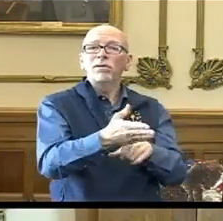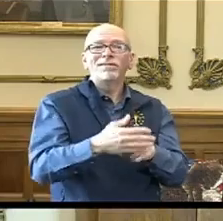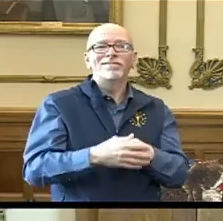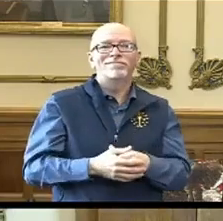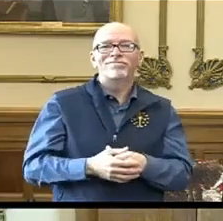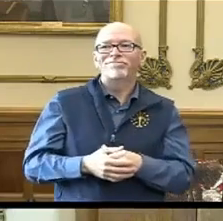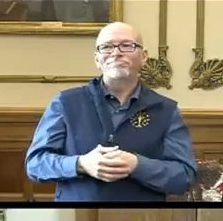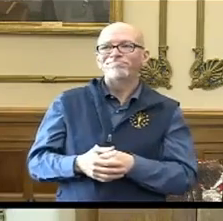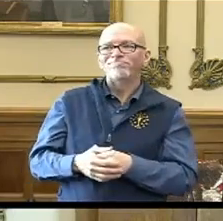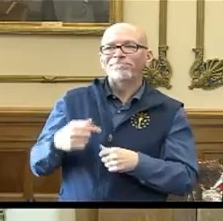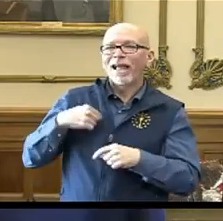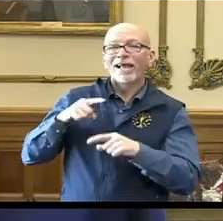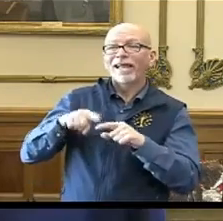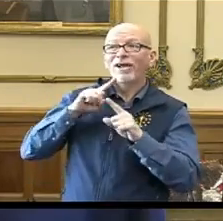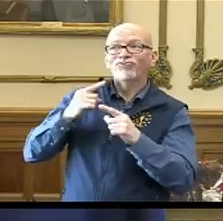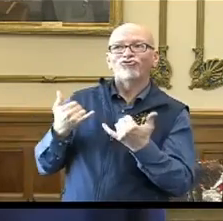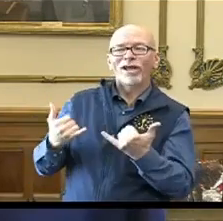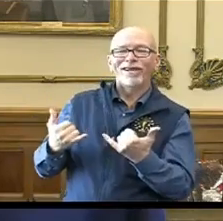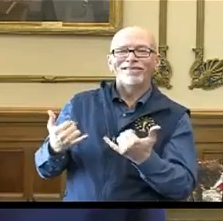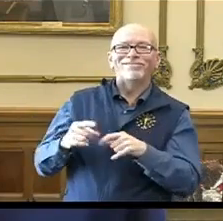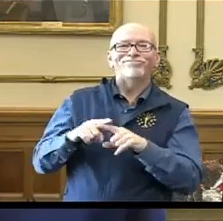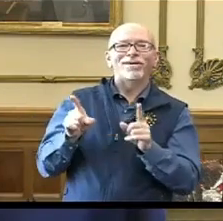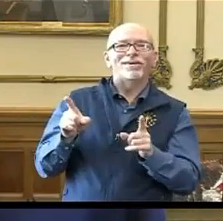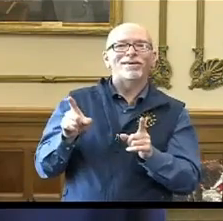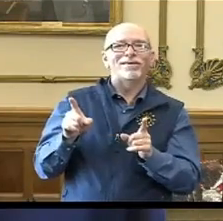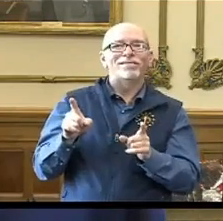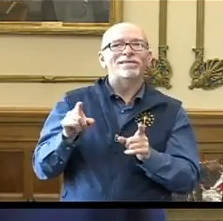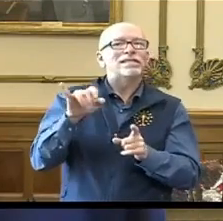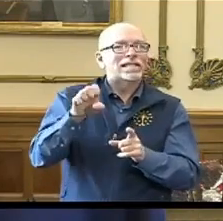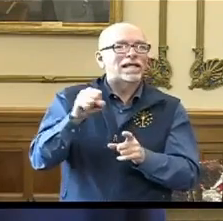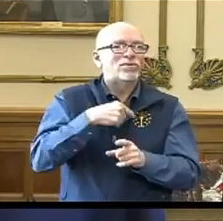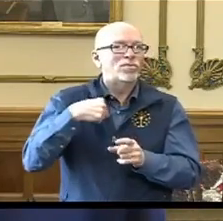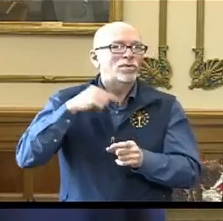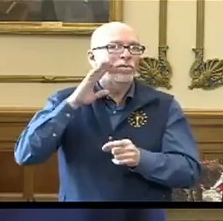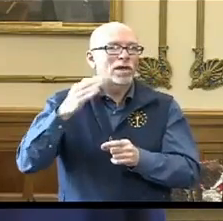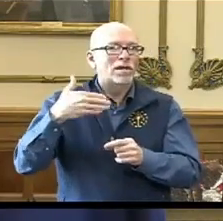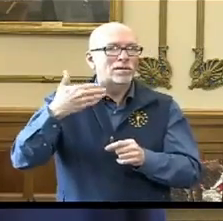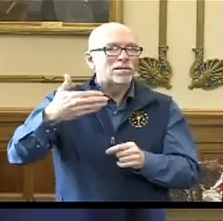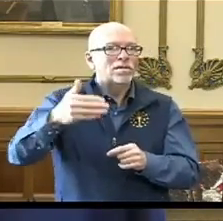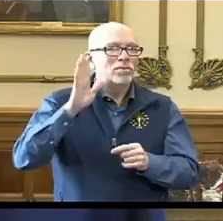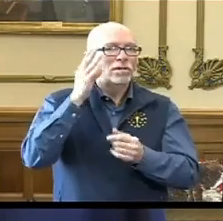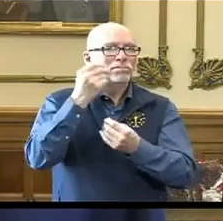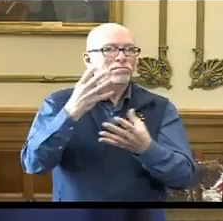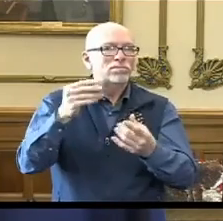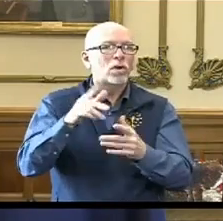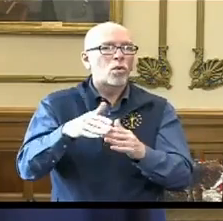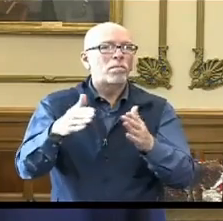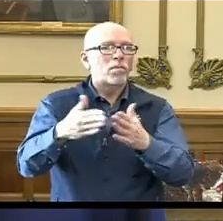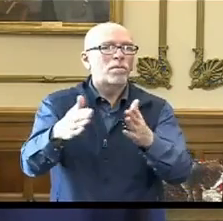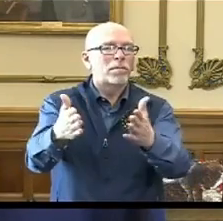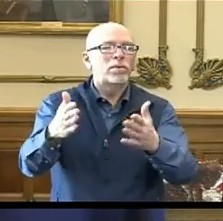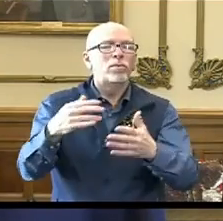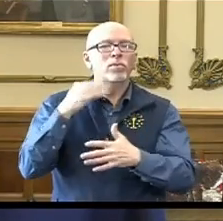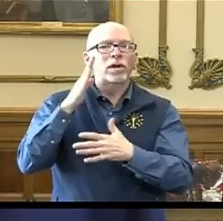Not today, but yes, we will on an ongoing basis. That's the